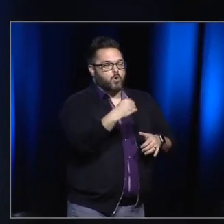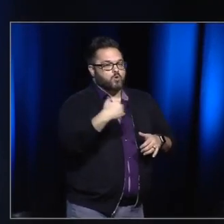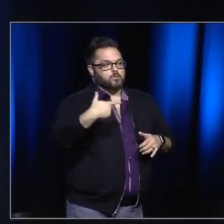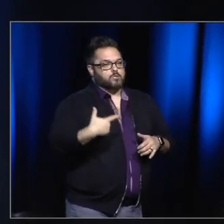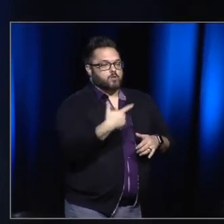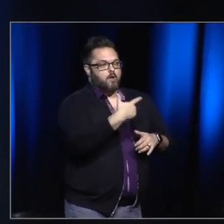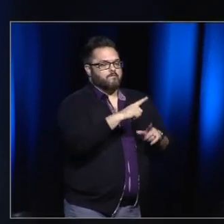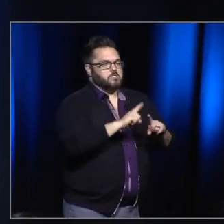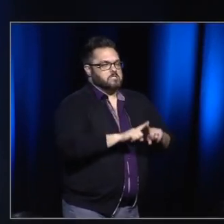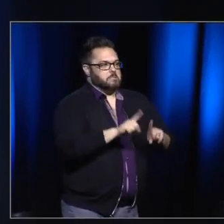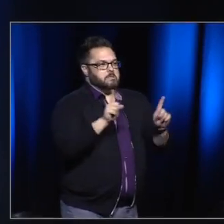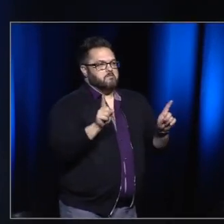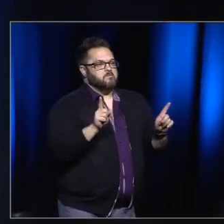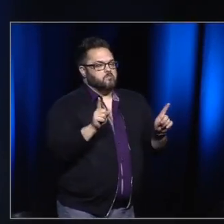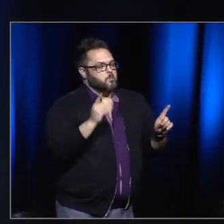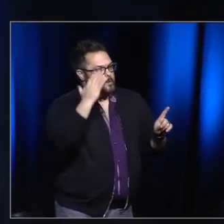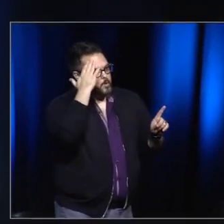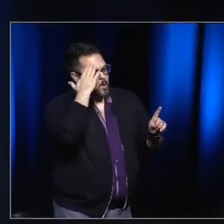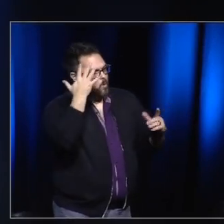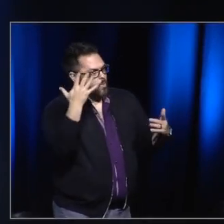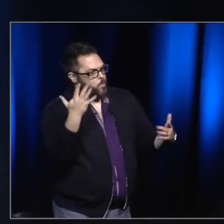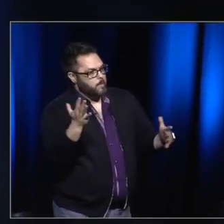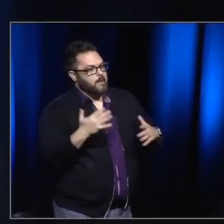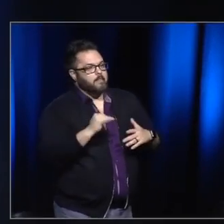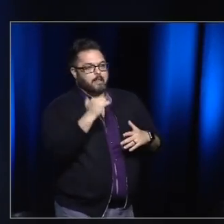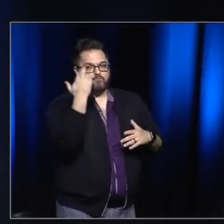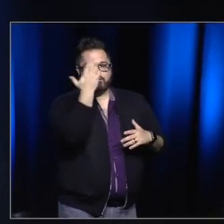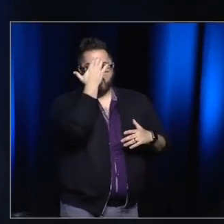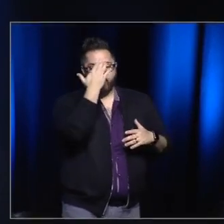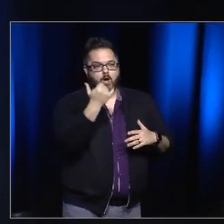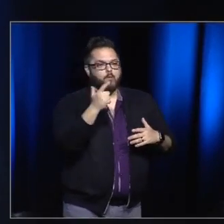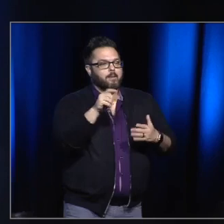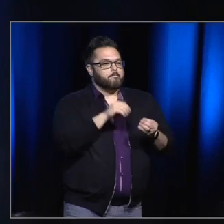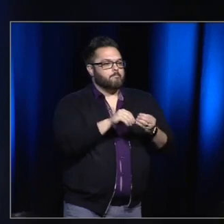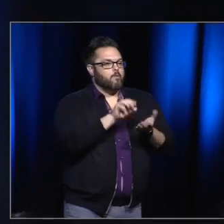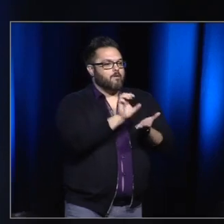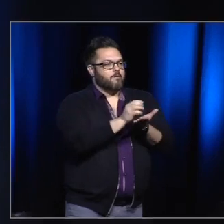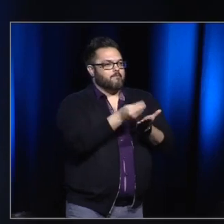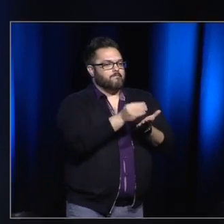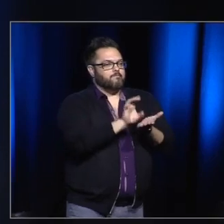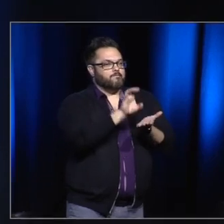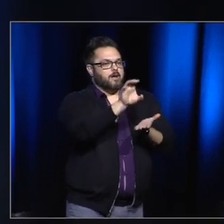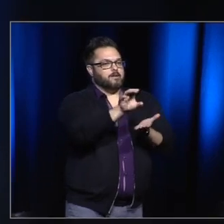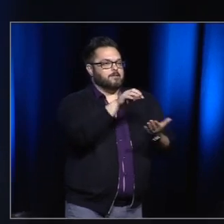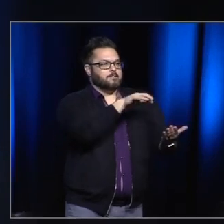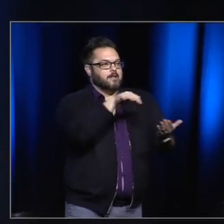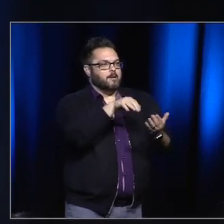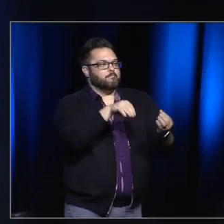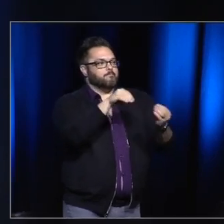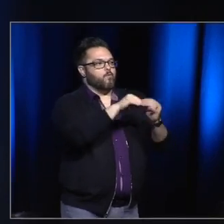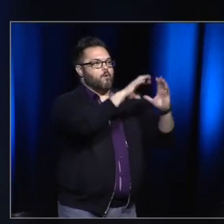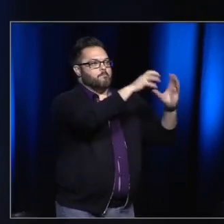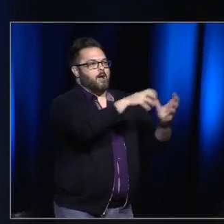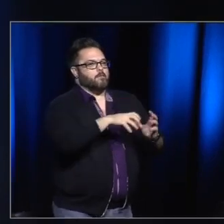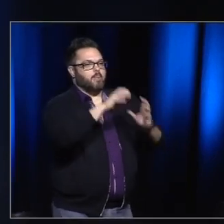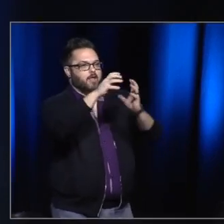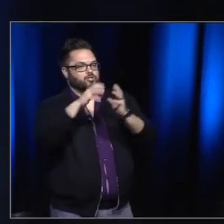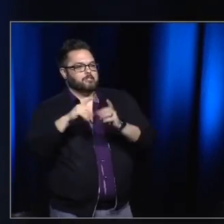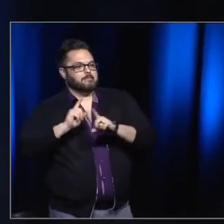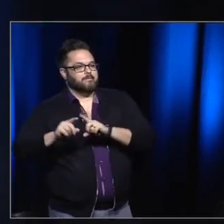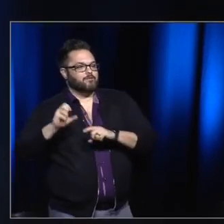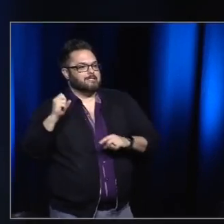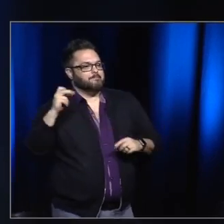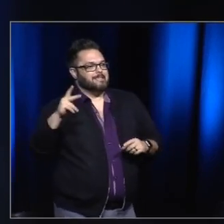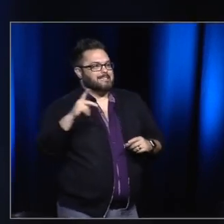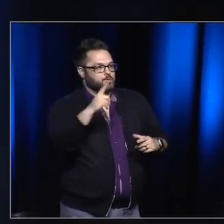so on. And that's why we need to get this big funding to go out and study all these other populations, right, and species, to find